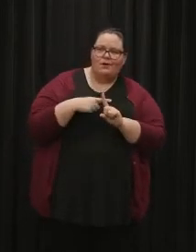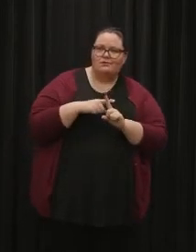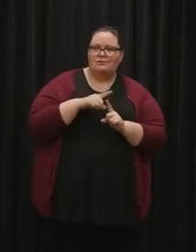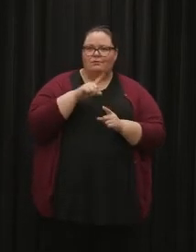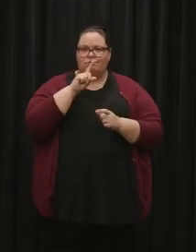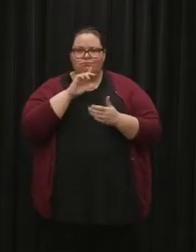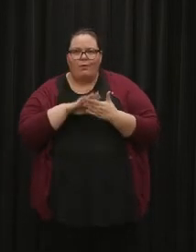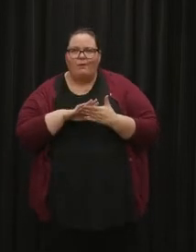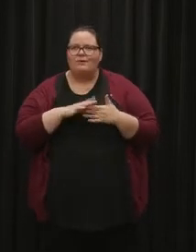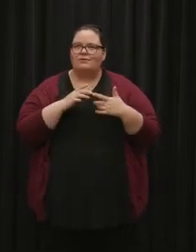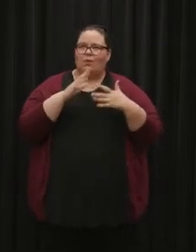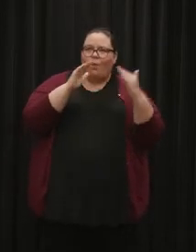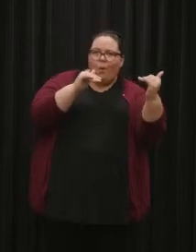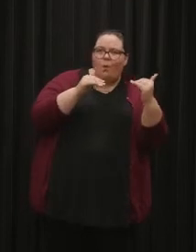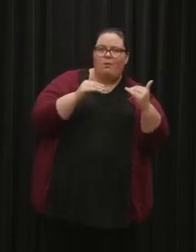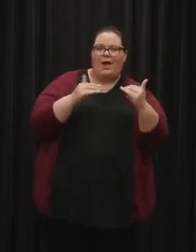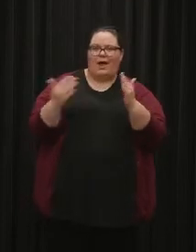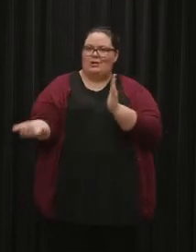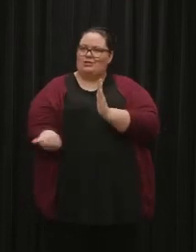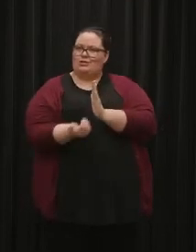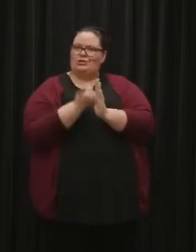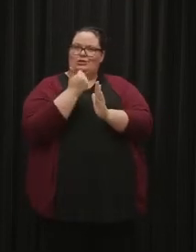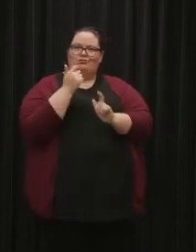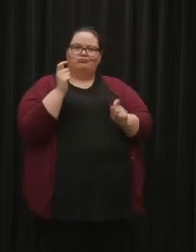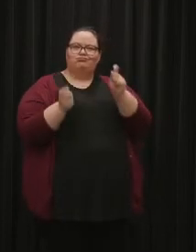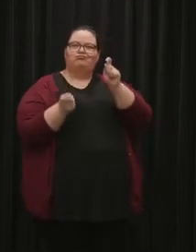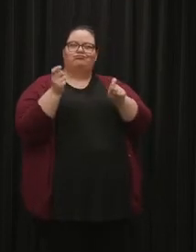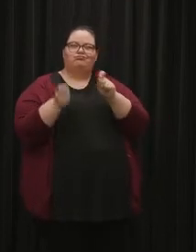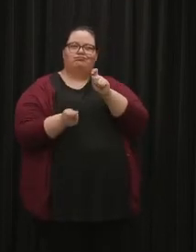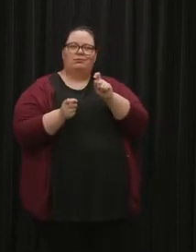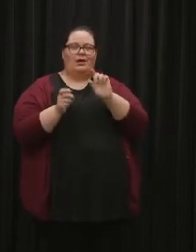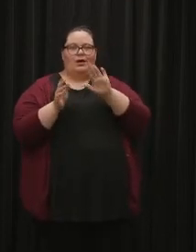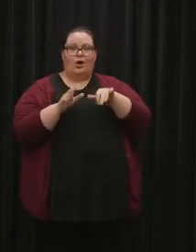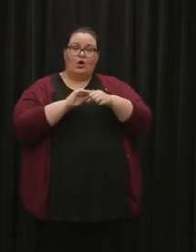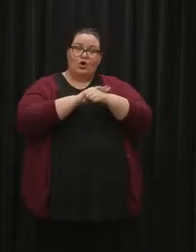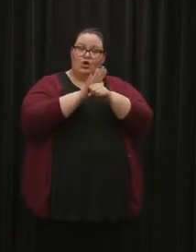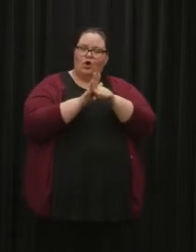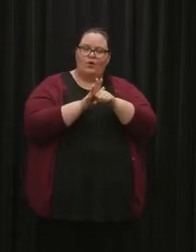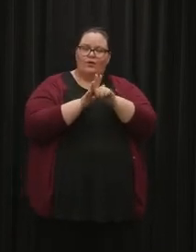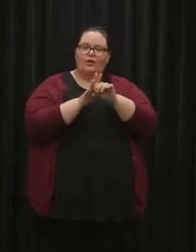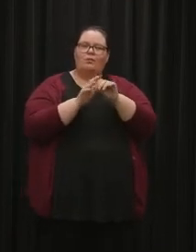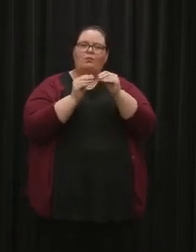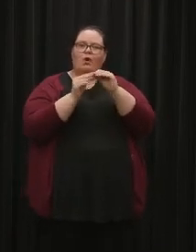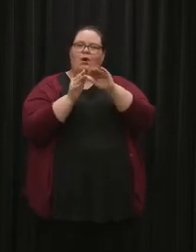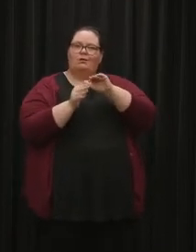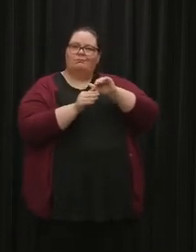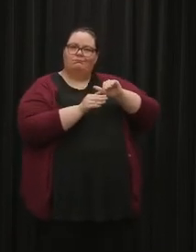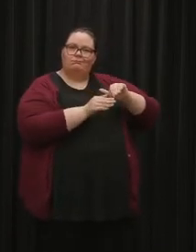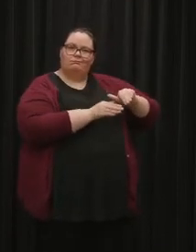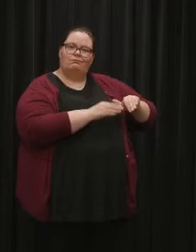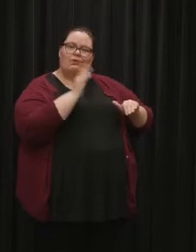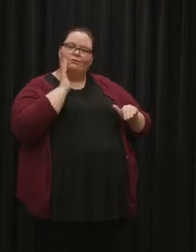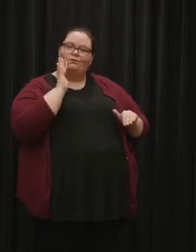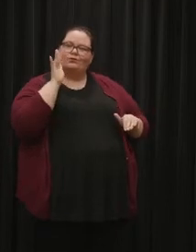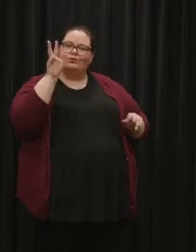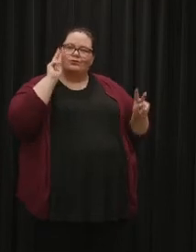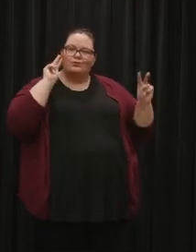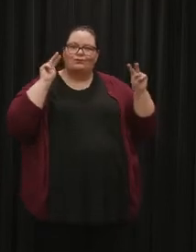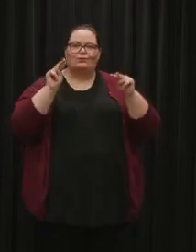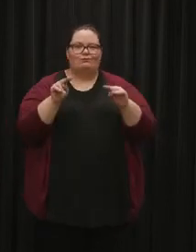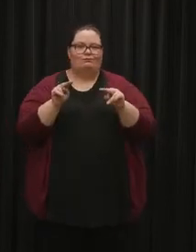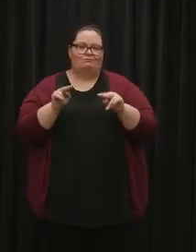and hope and reinvention as we move beyond COVID and into a bigger, brighter future for our